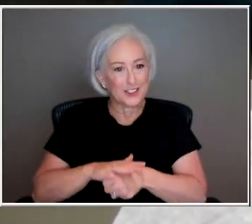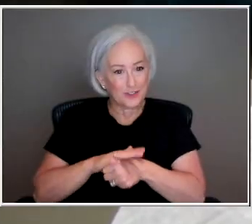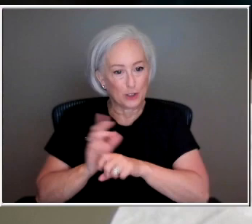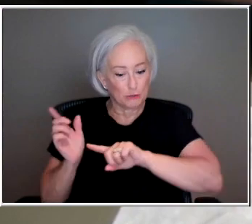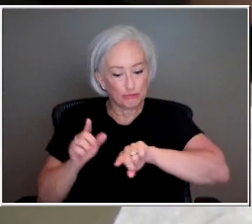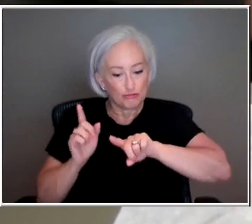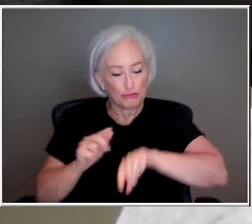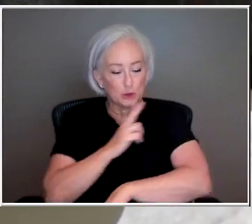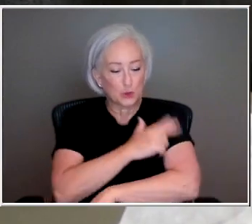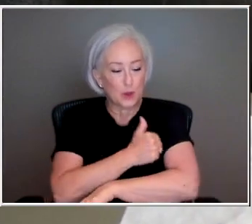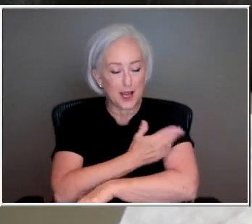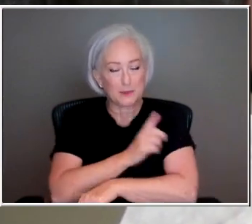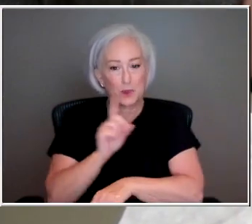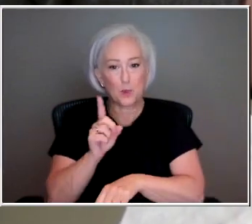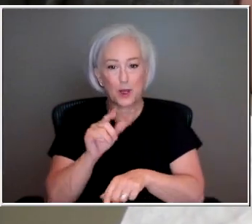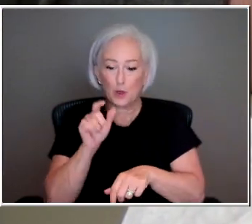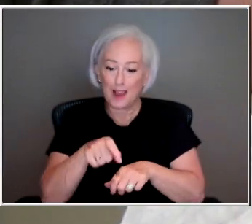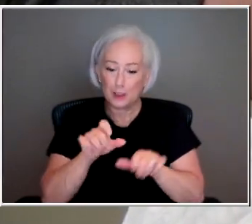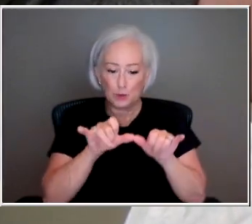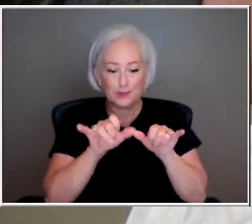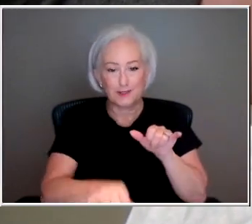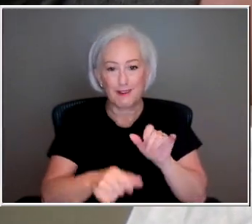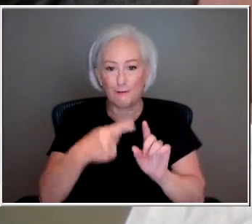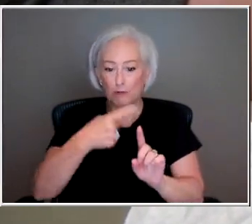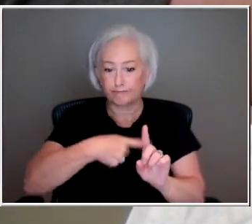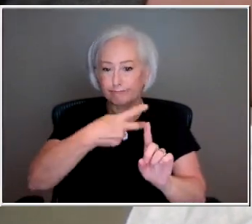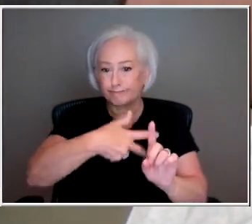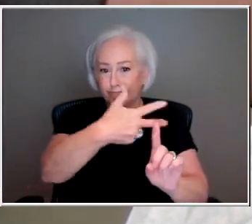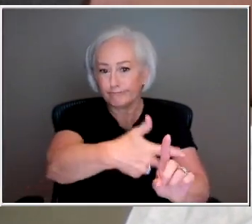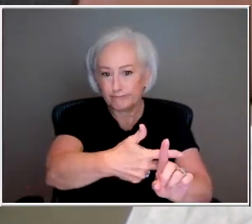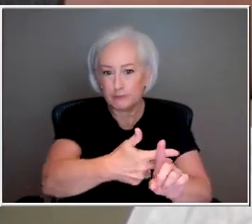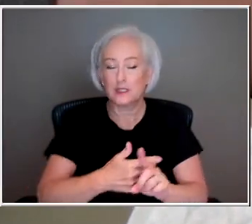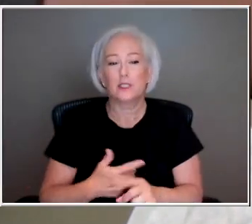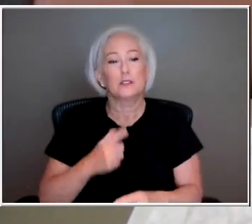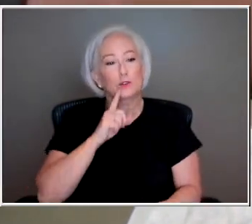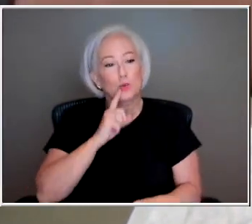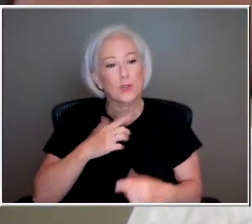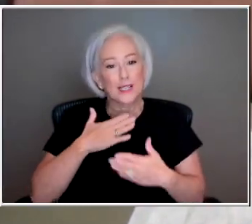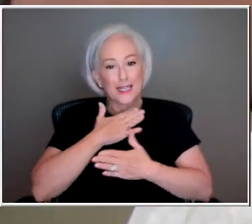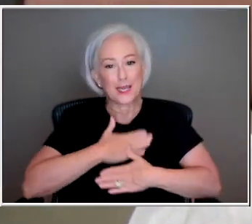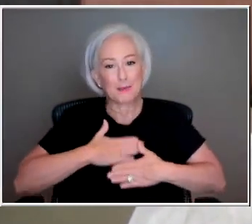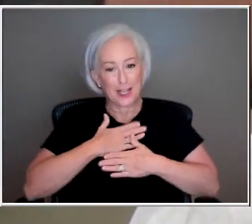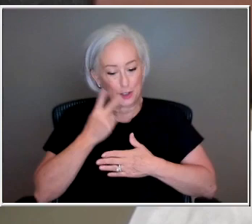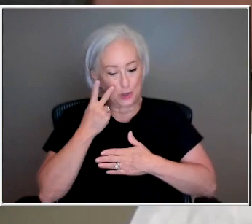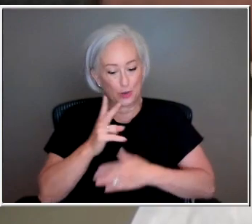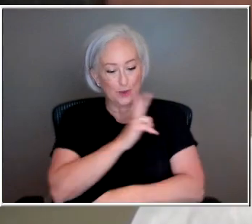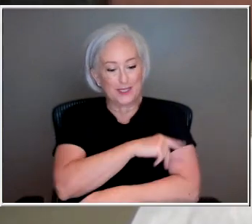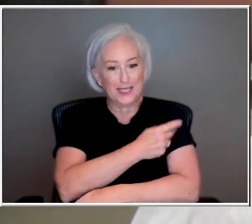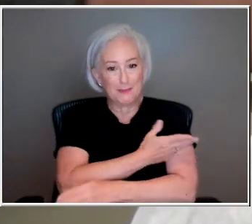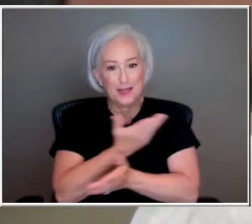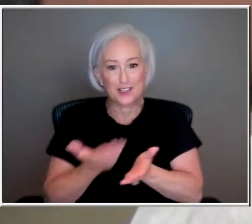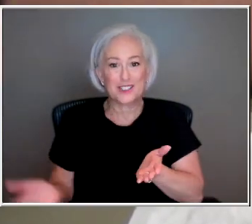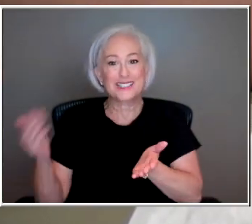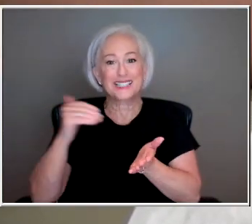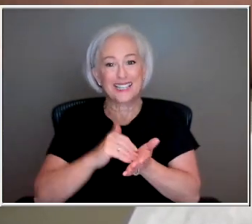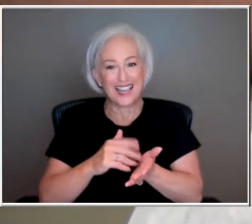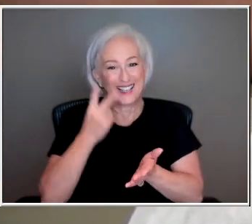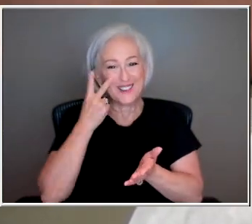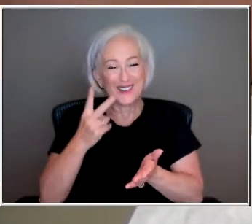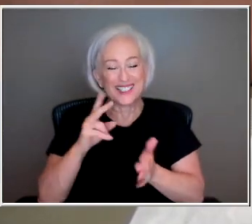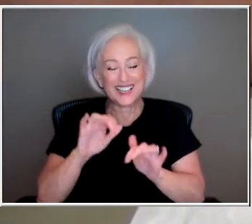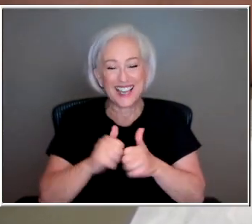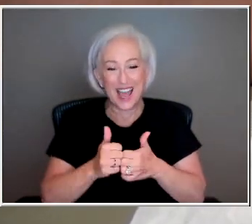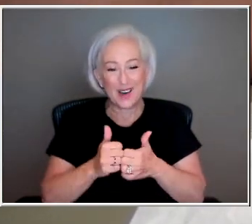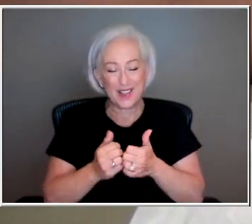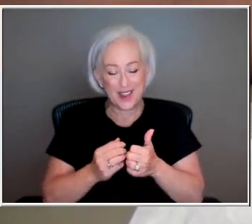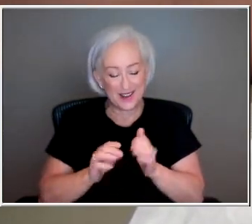months. It's a pleasure for us to always see our patients back and see how well they're doing, because it tells us that what we did